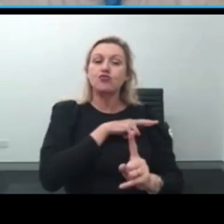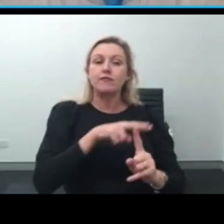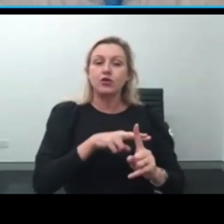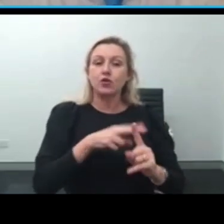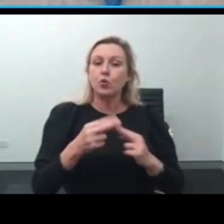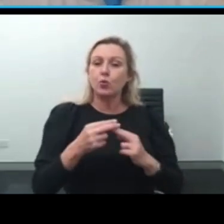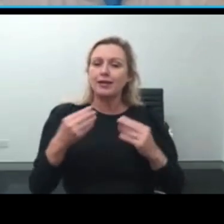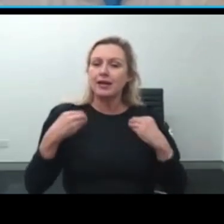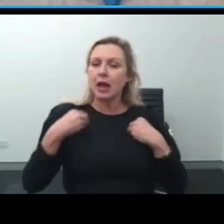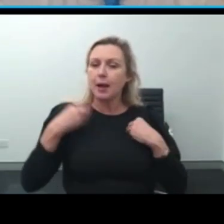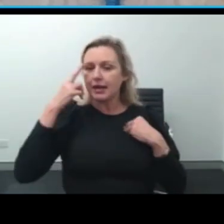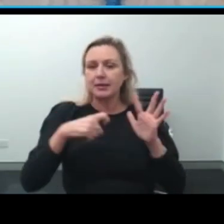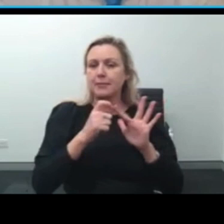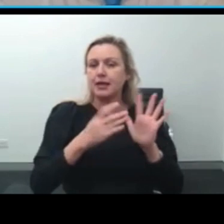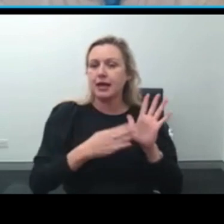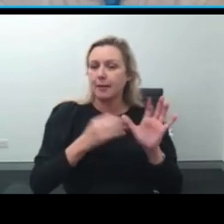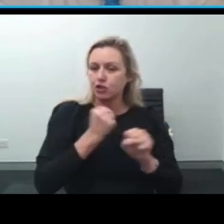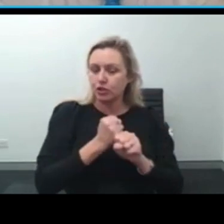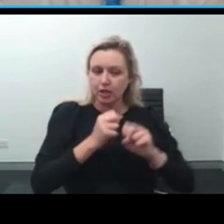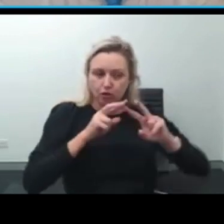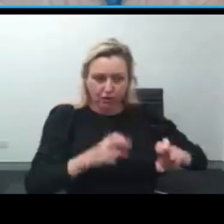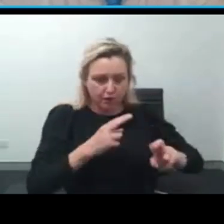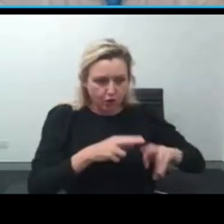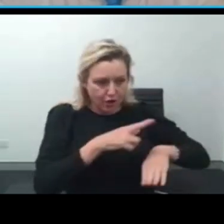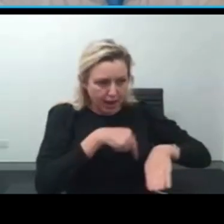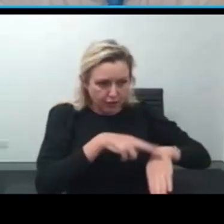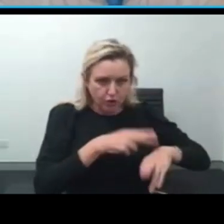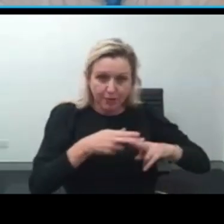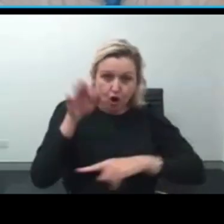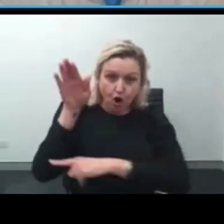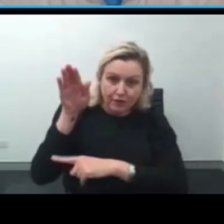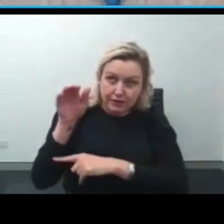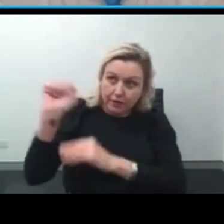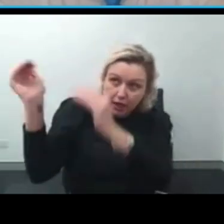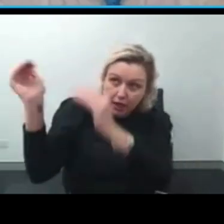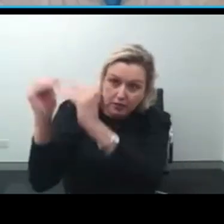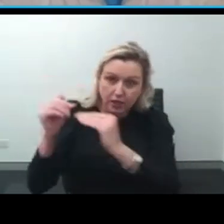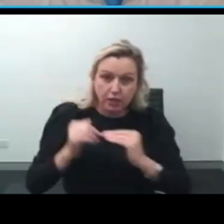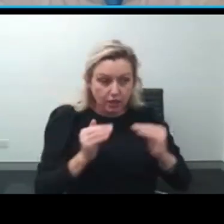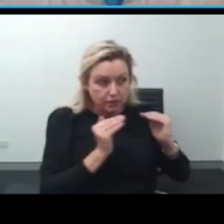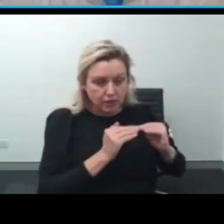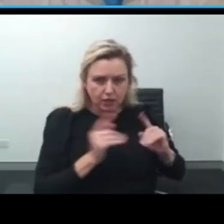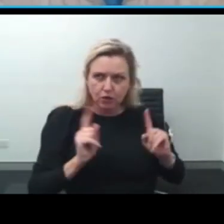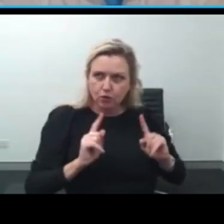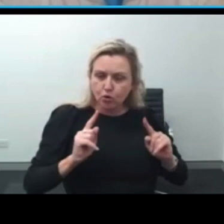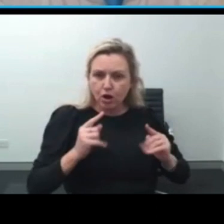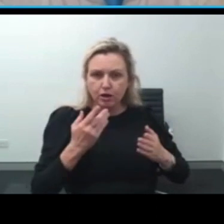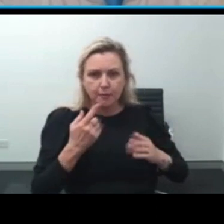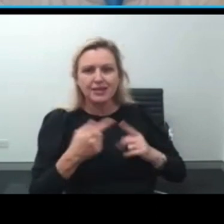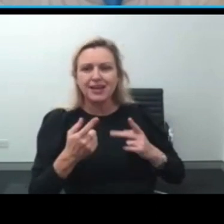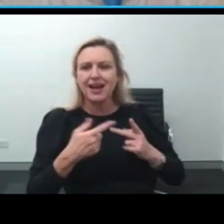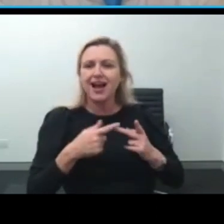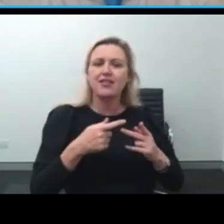KPMG, which included research into national and international standards in consultation with a range of key aged care stakeholders,